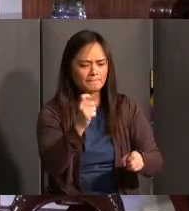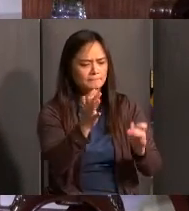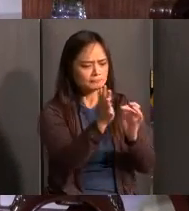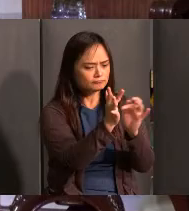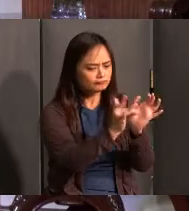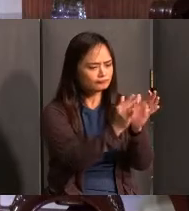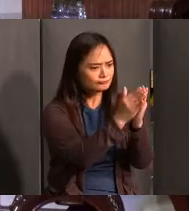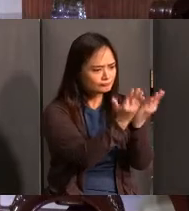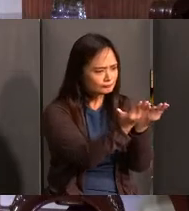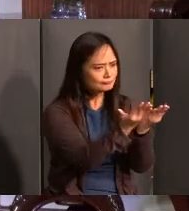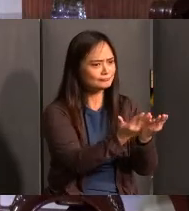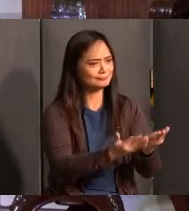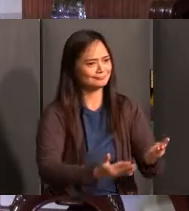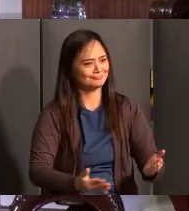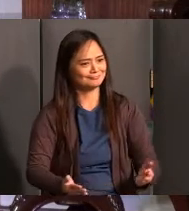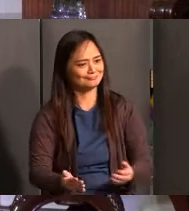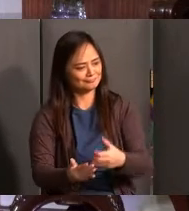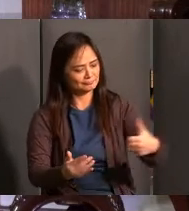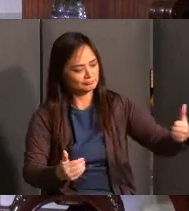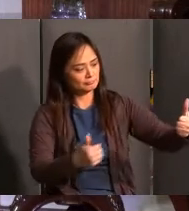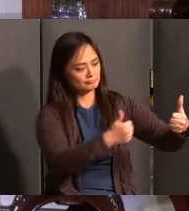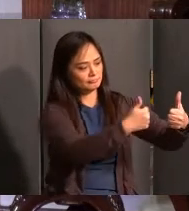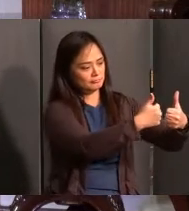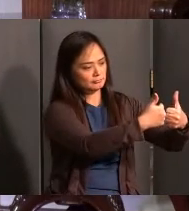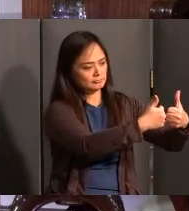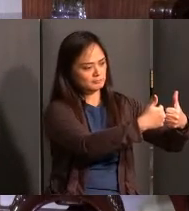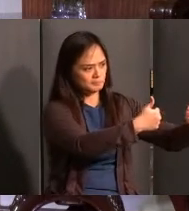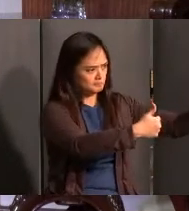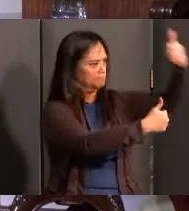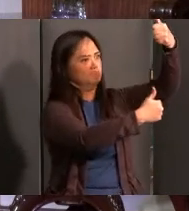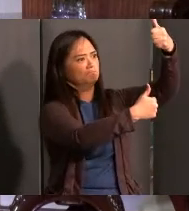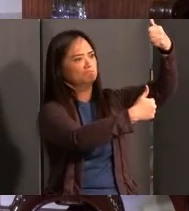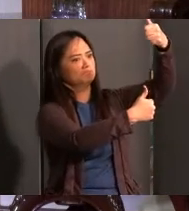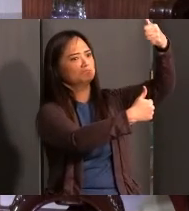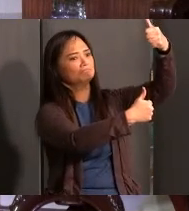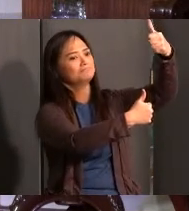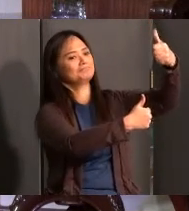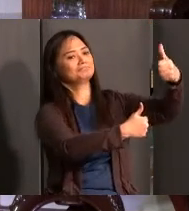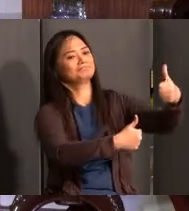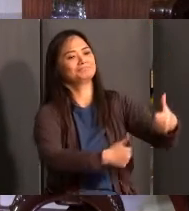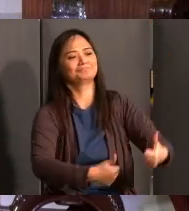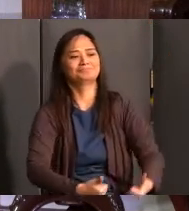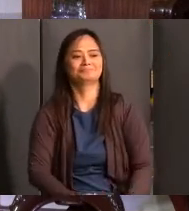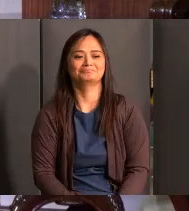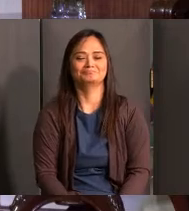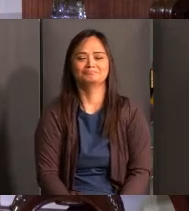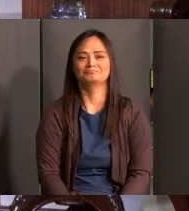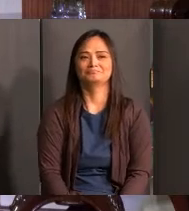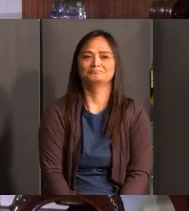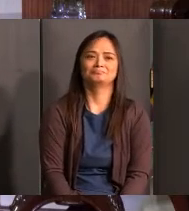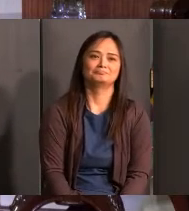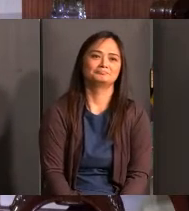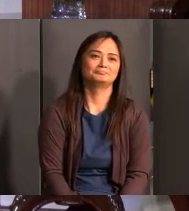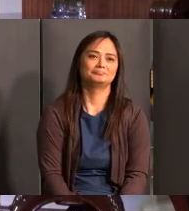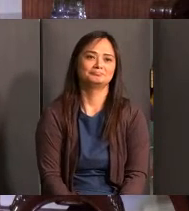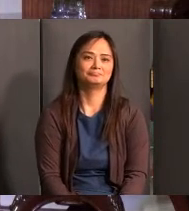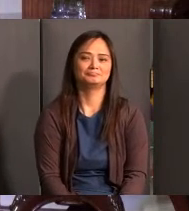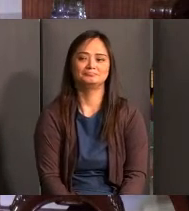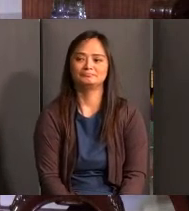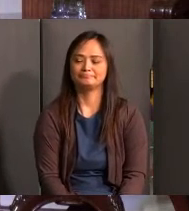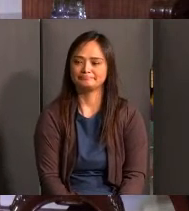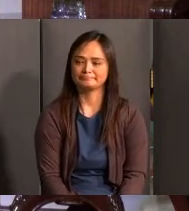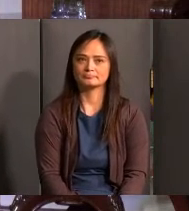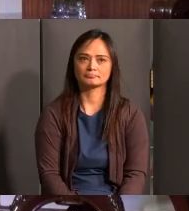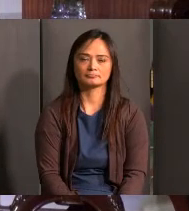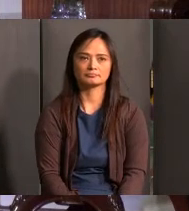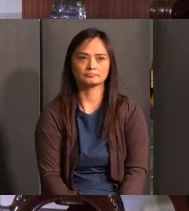Tama ba? I was talking with Alan Peter. Speaker Alan Peter. Sabi ko, Speaker, alam